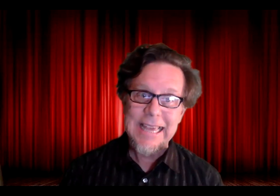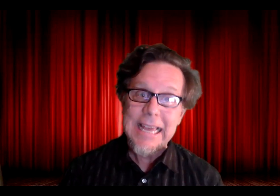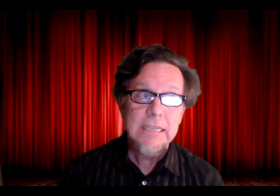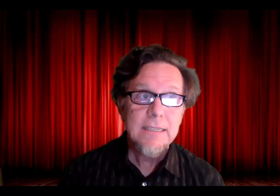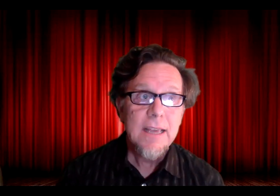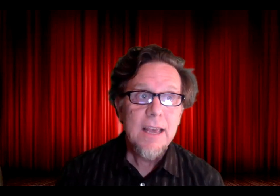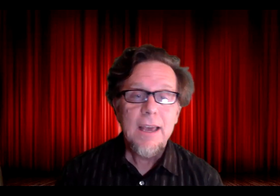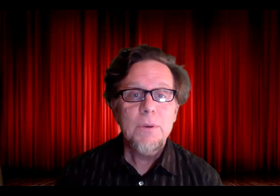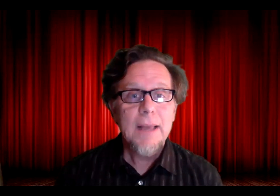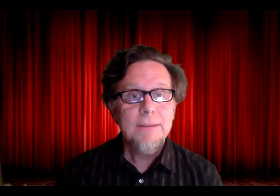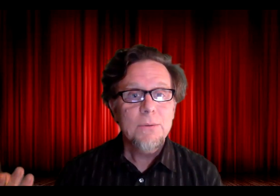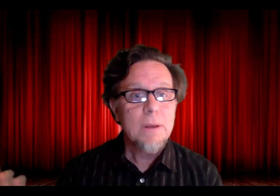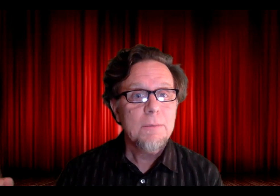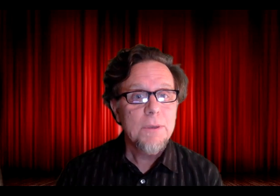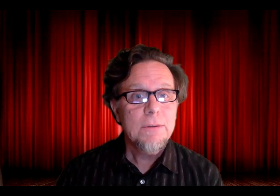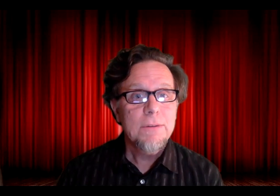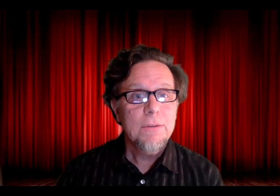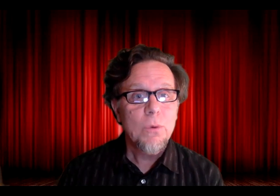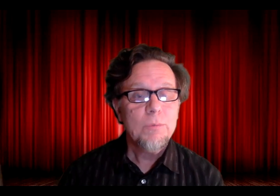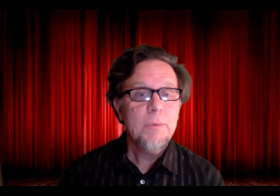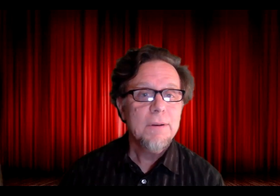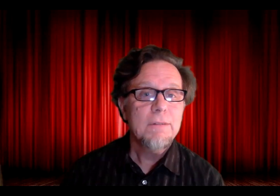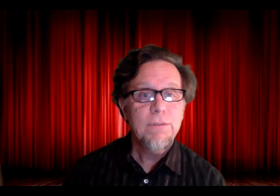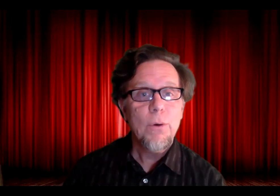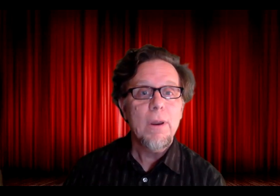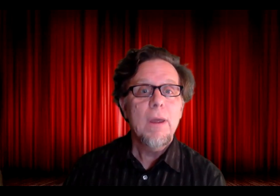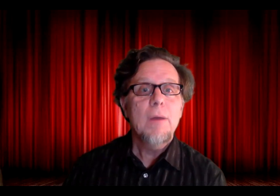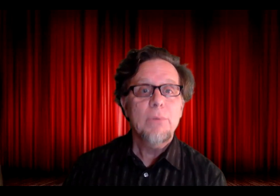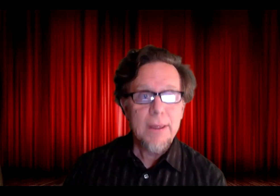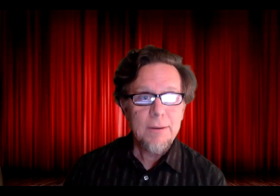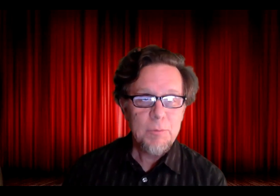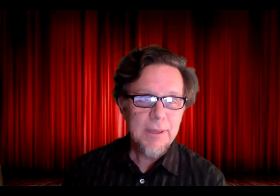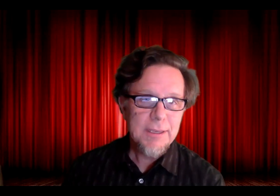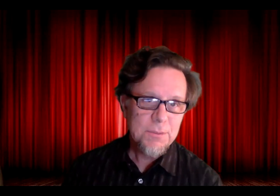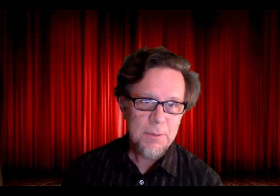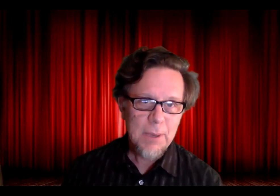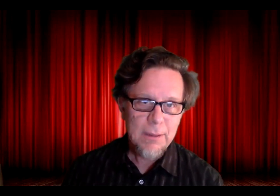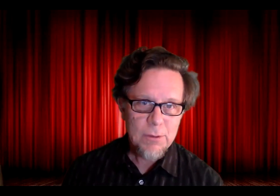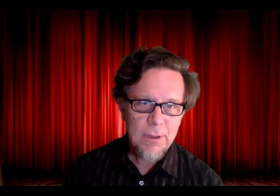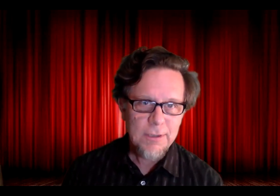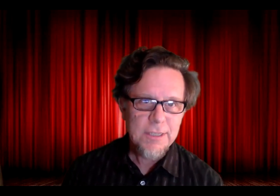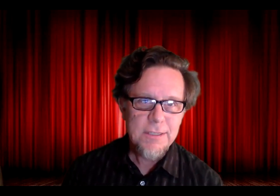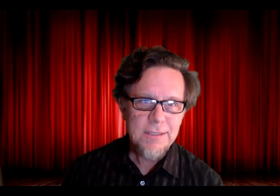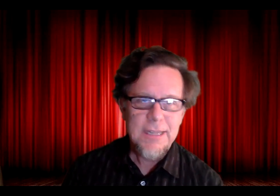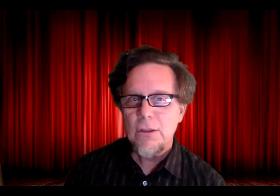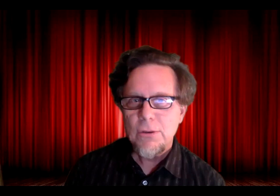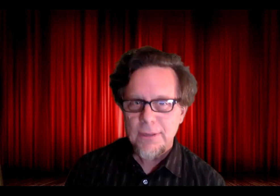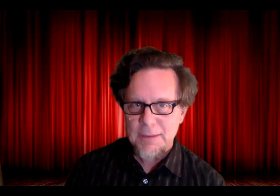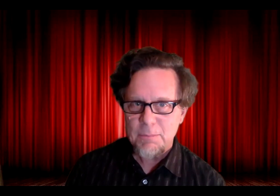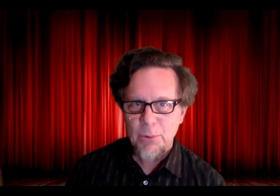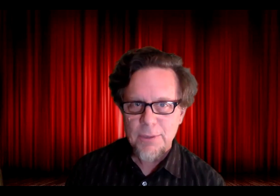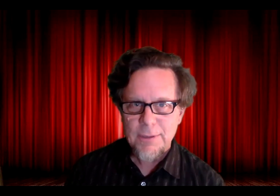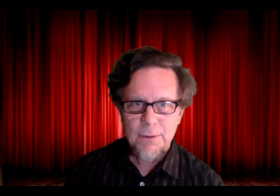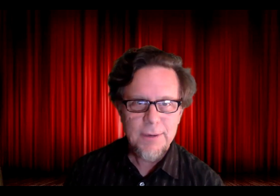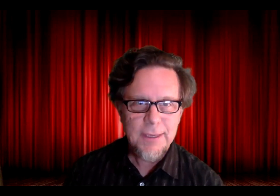at the end. And we'd like to welcome you to the world premiere of 4 brand new plays written by local artists. That's local